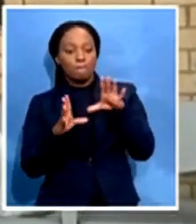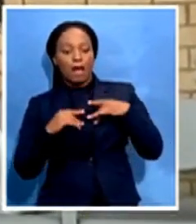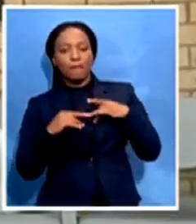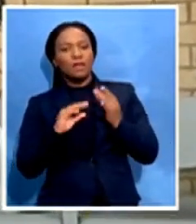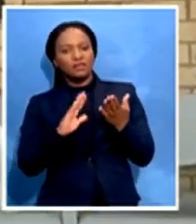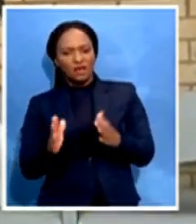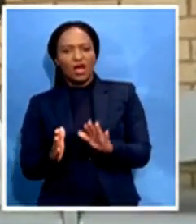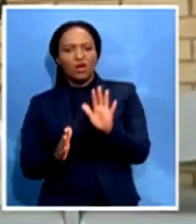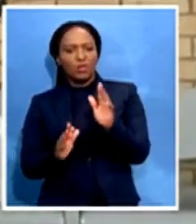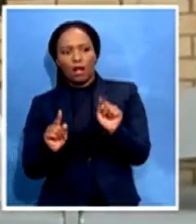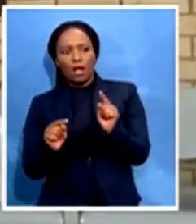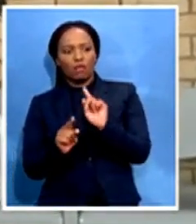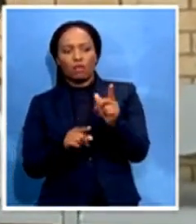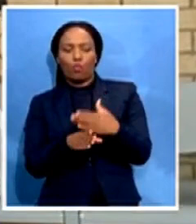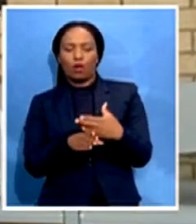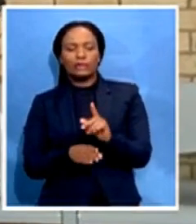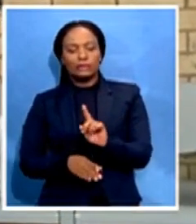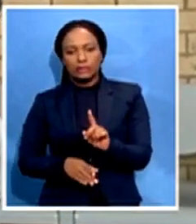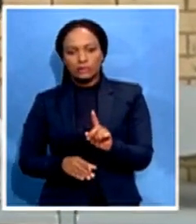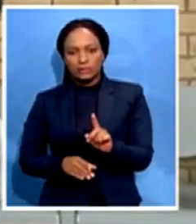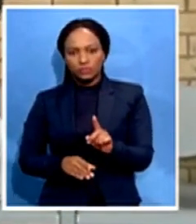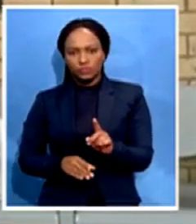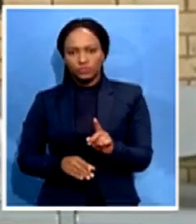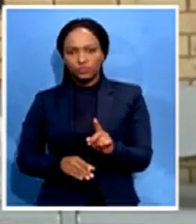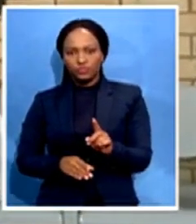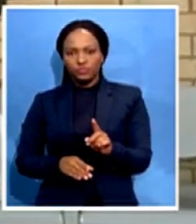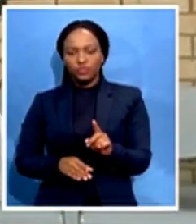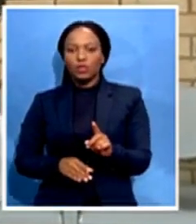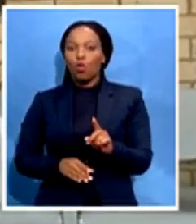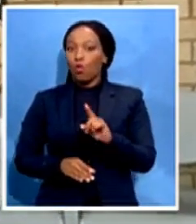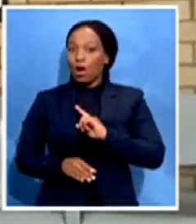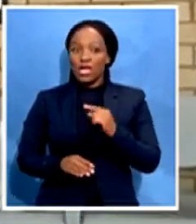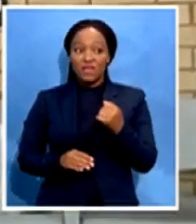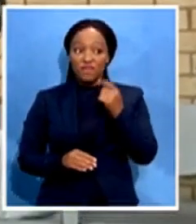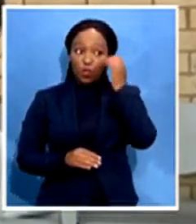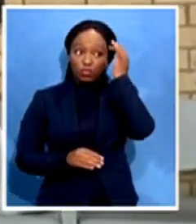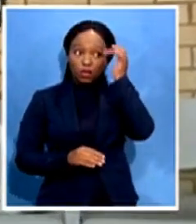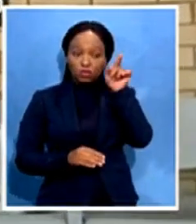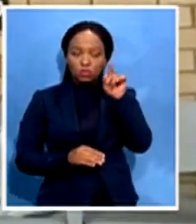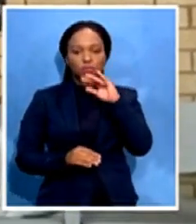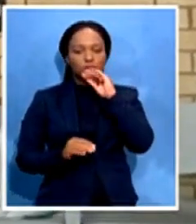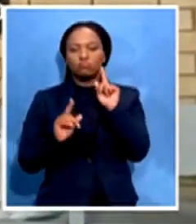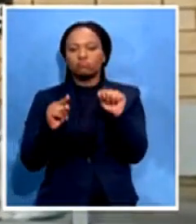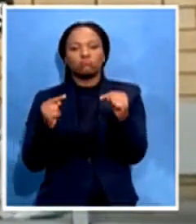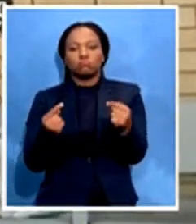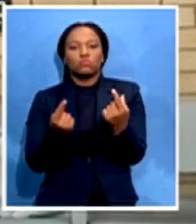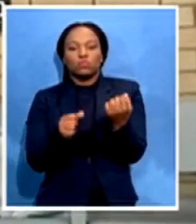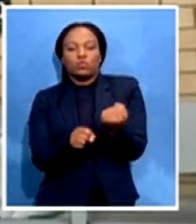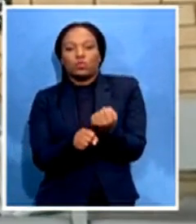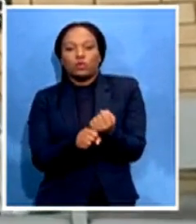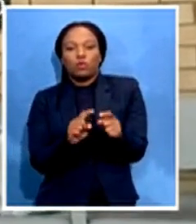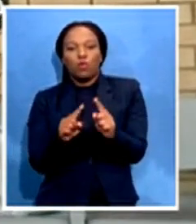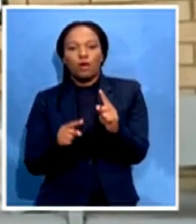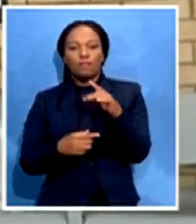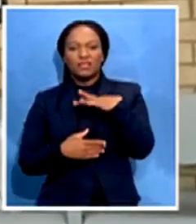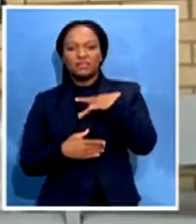you're not going to firstly be able to do your job. But secondly, you know, as humans, the spirit of survival and the